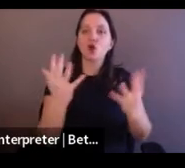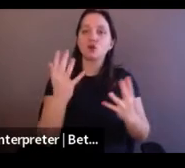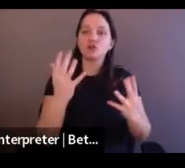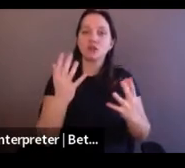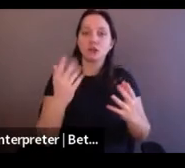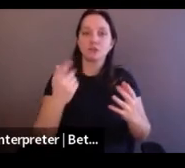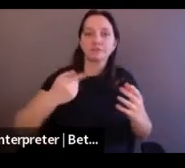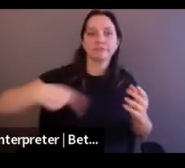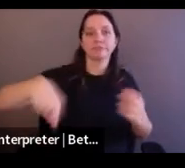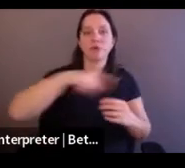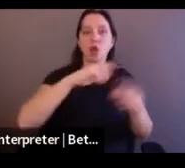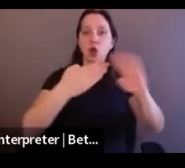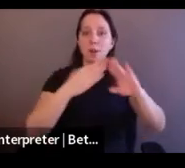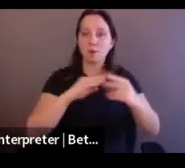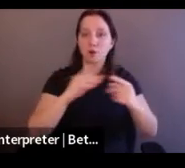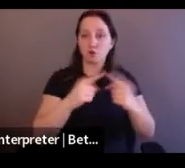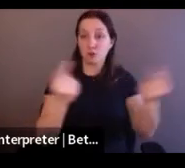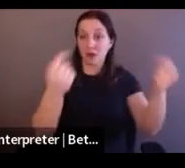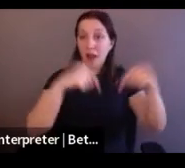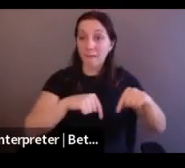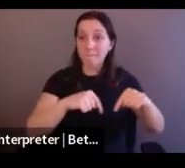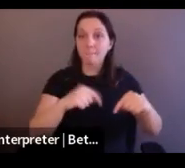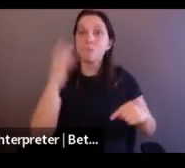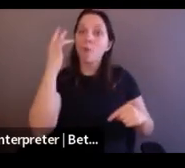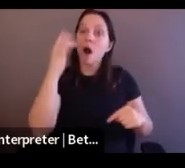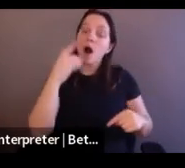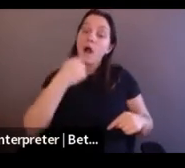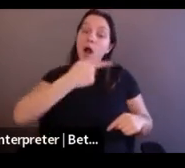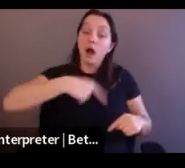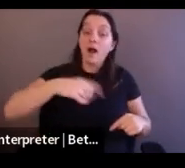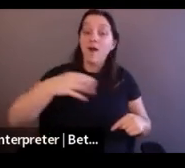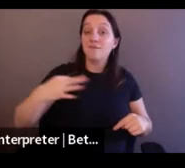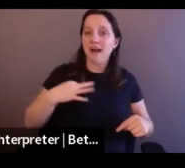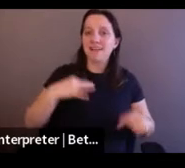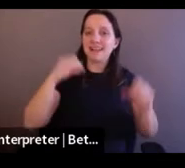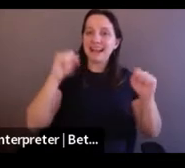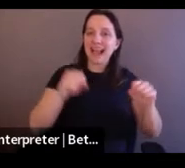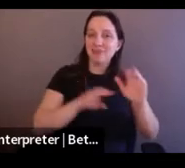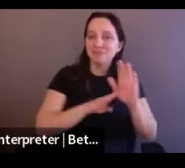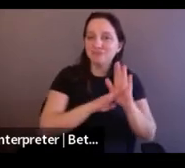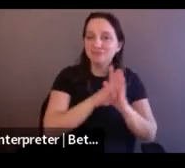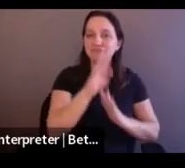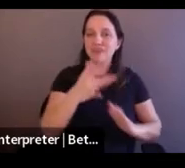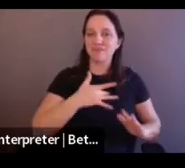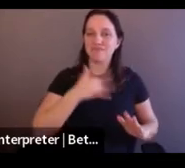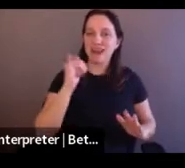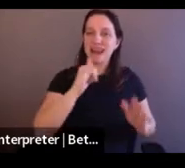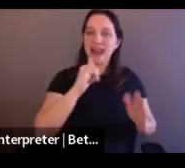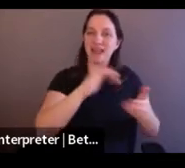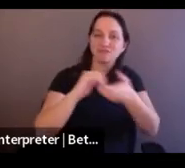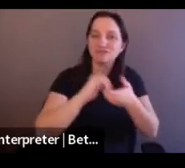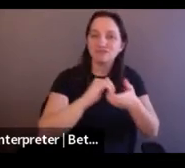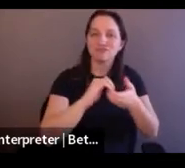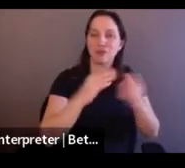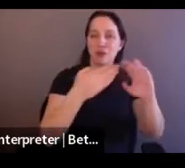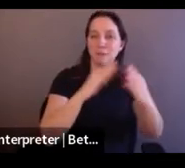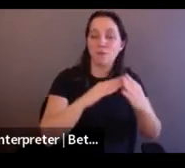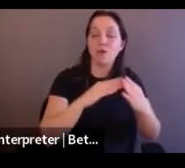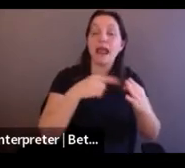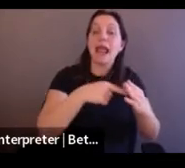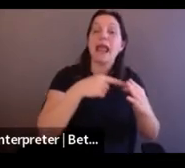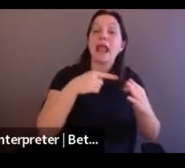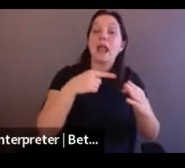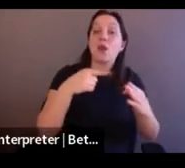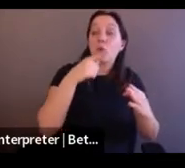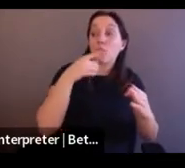making sort of a group of volunteers feel like they're really part of an organization and going out and then being ambassadors for your organization. So there are potential